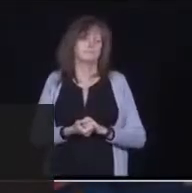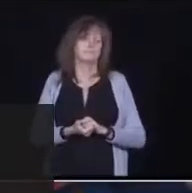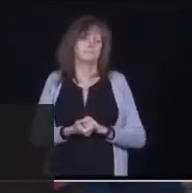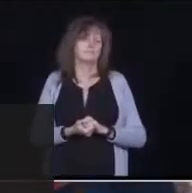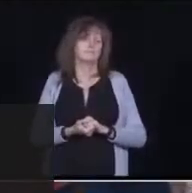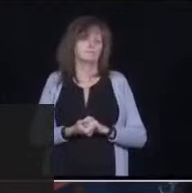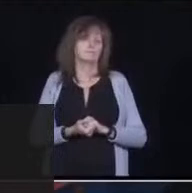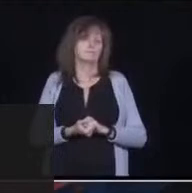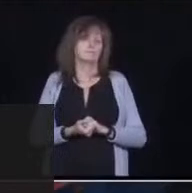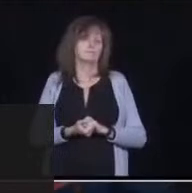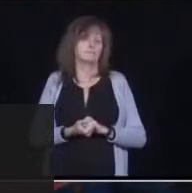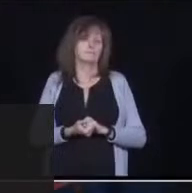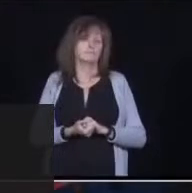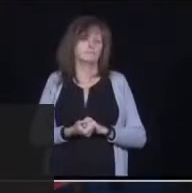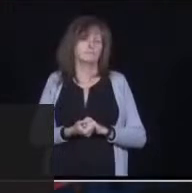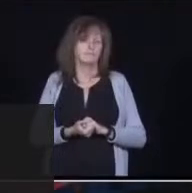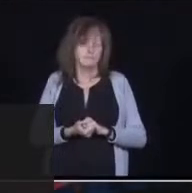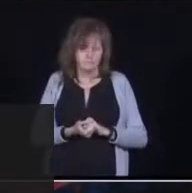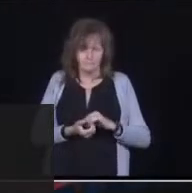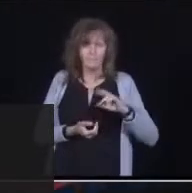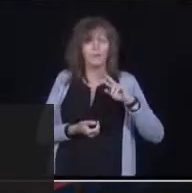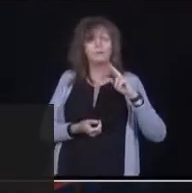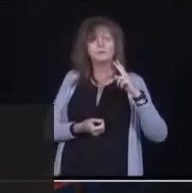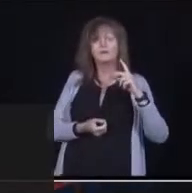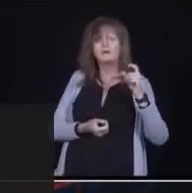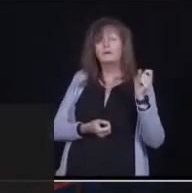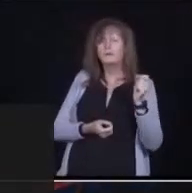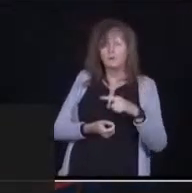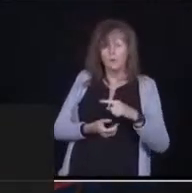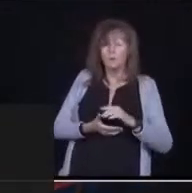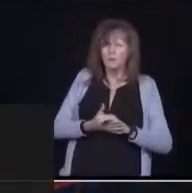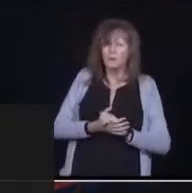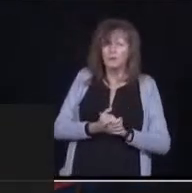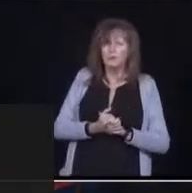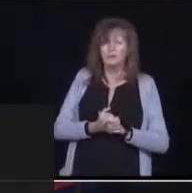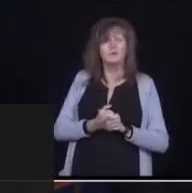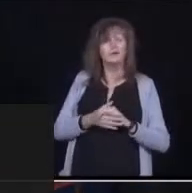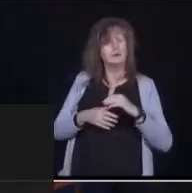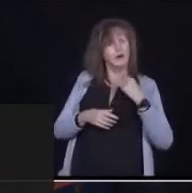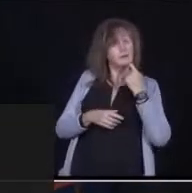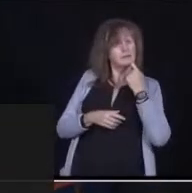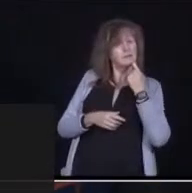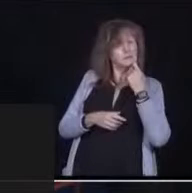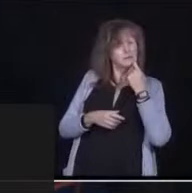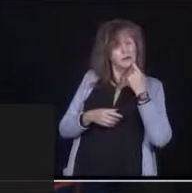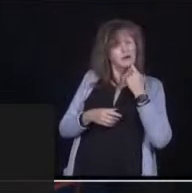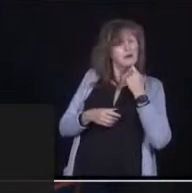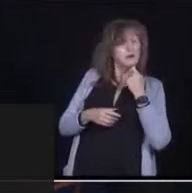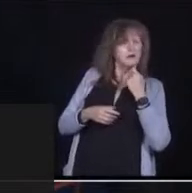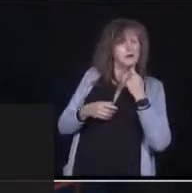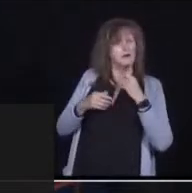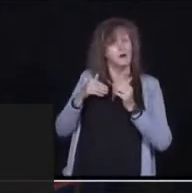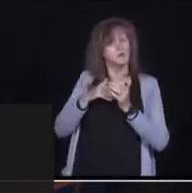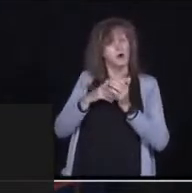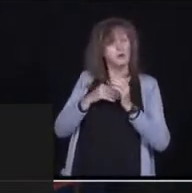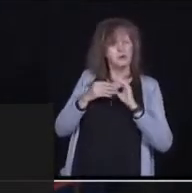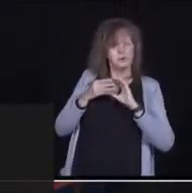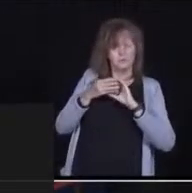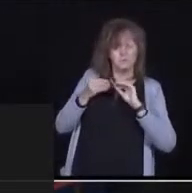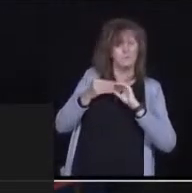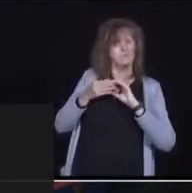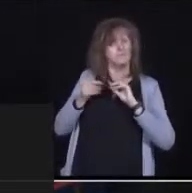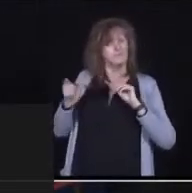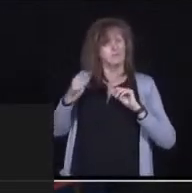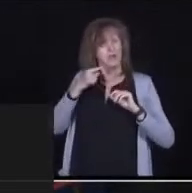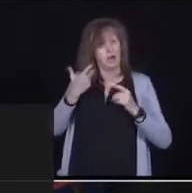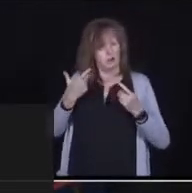And Premier, we just Yes. heard Dr. Heyer talk about gatherings being inevitable and having to think about our behavior when we're there. Yeah. When we have